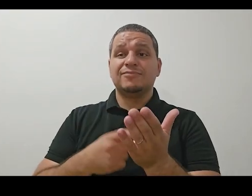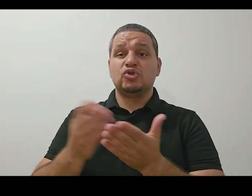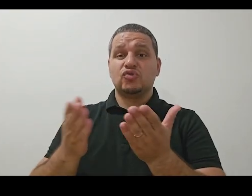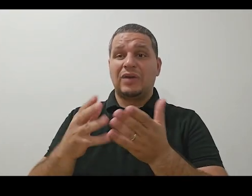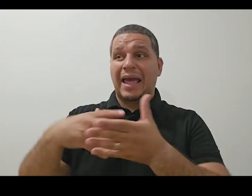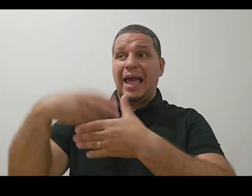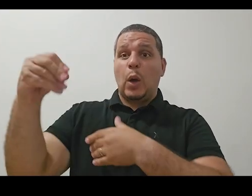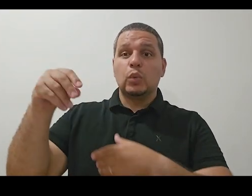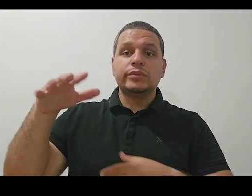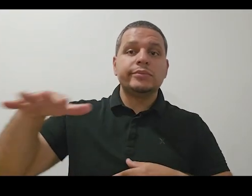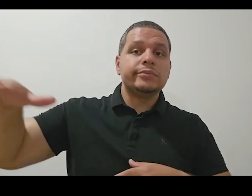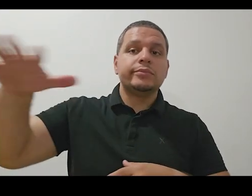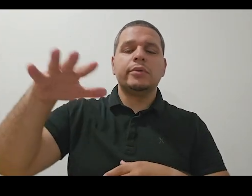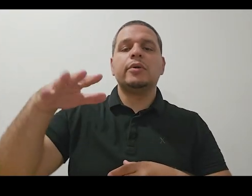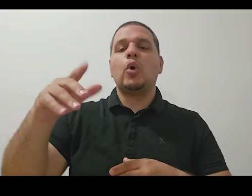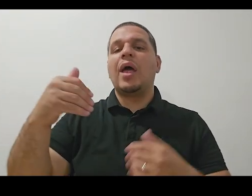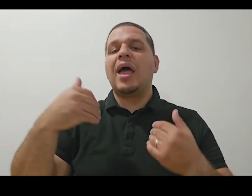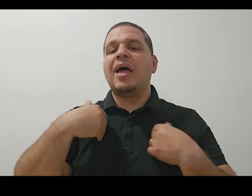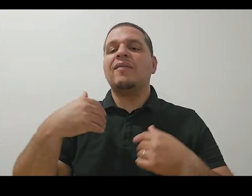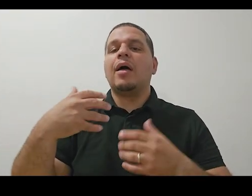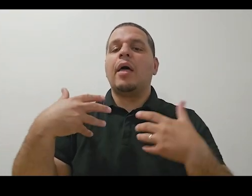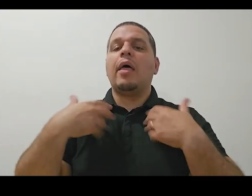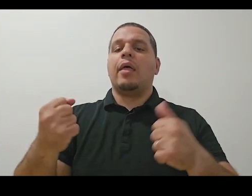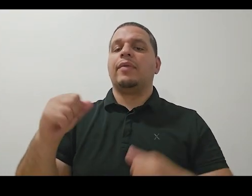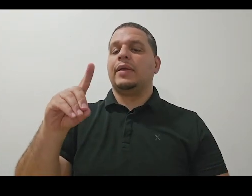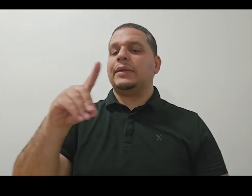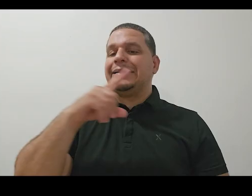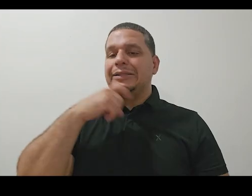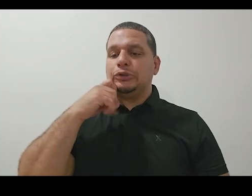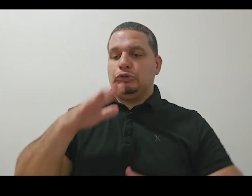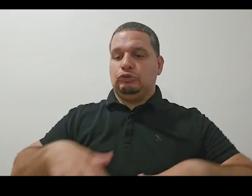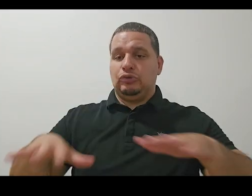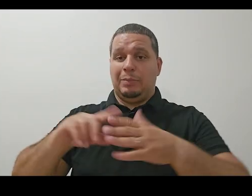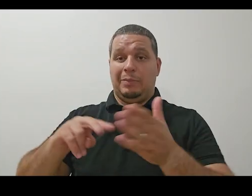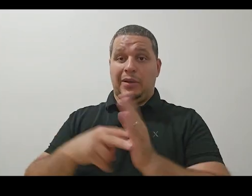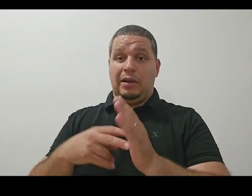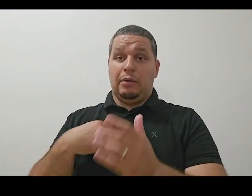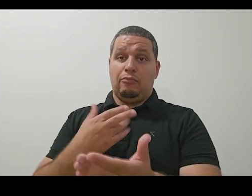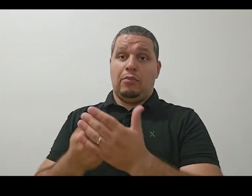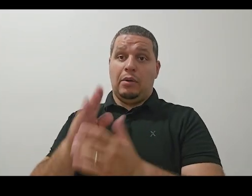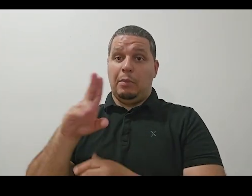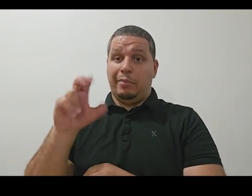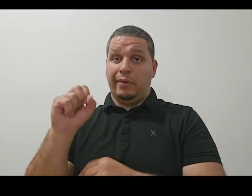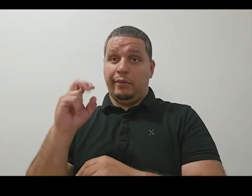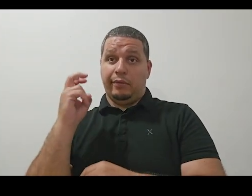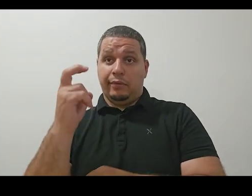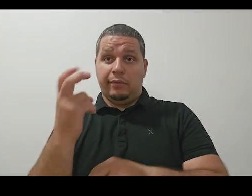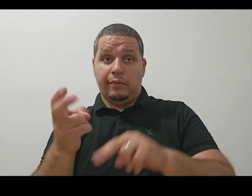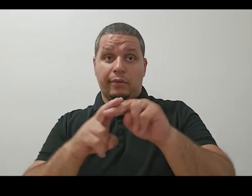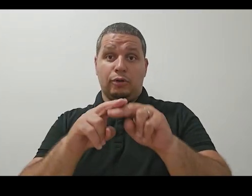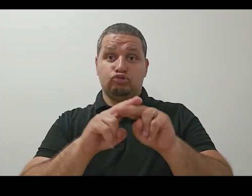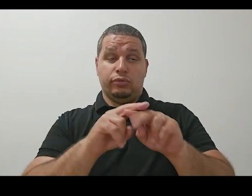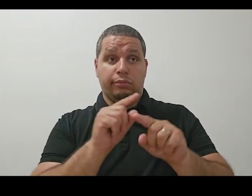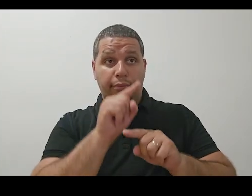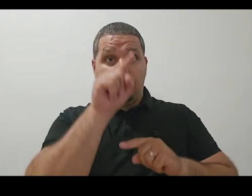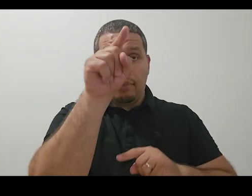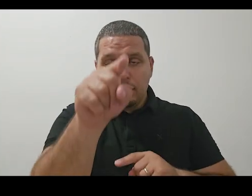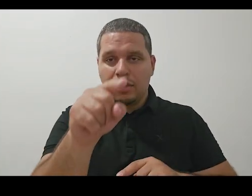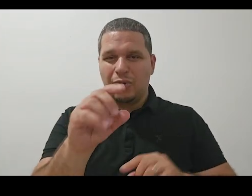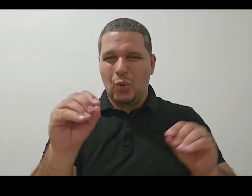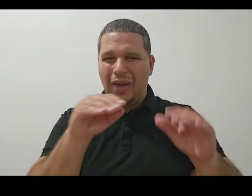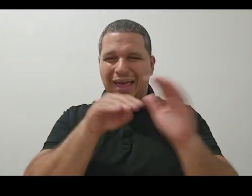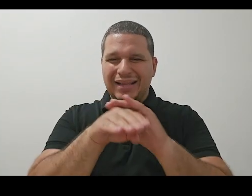have like health deserts where you may have to travel a bus to the train to get to some places and you won't be able to have access to it, or even